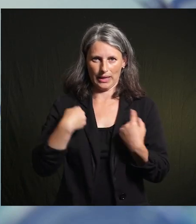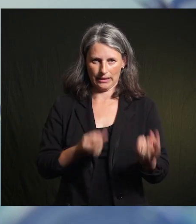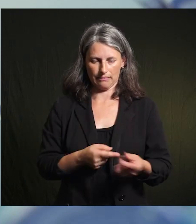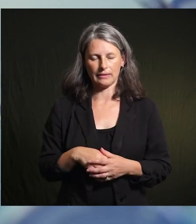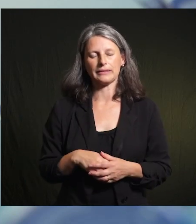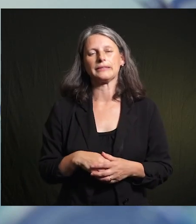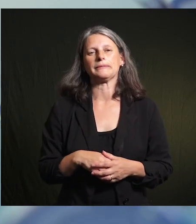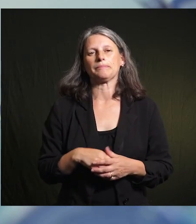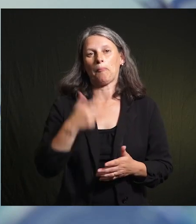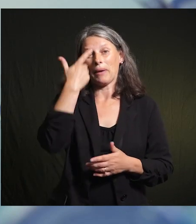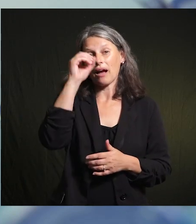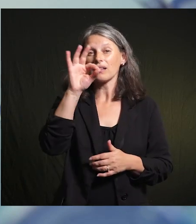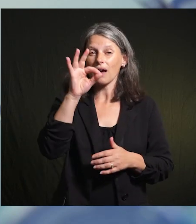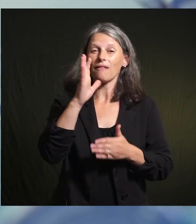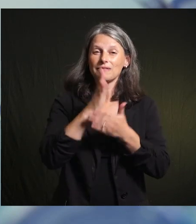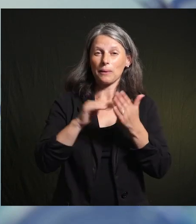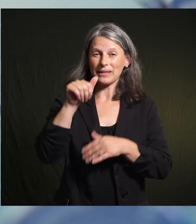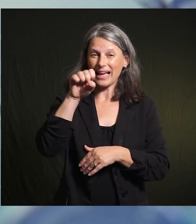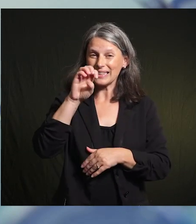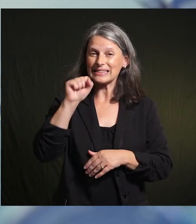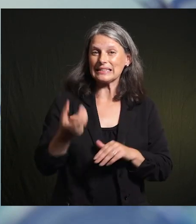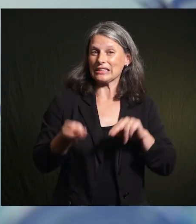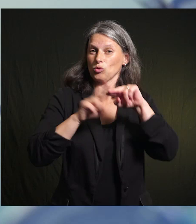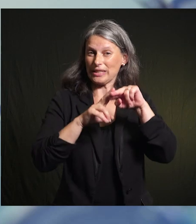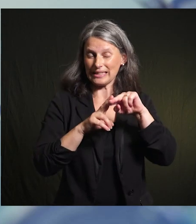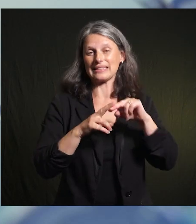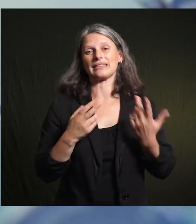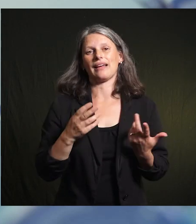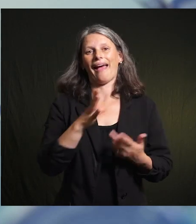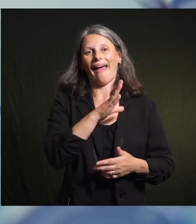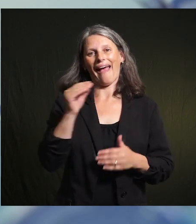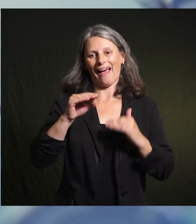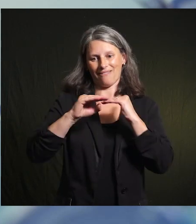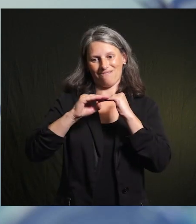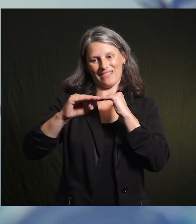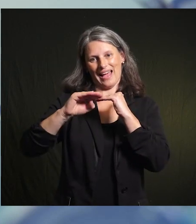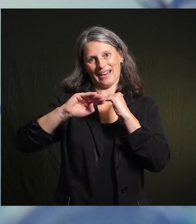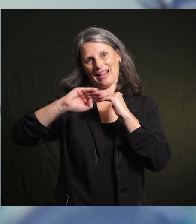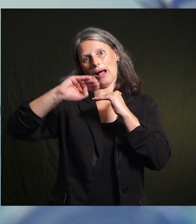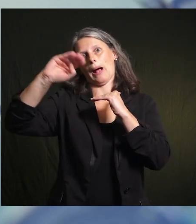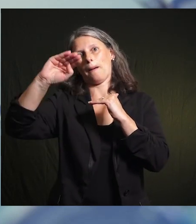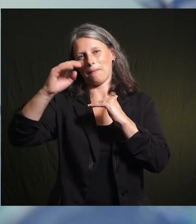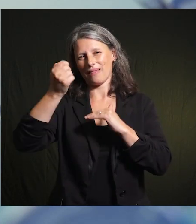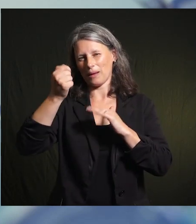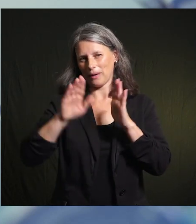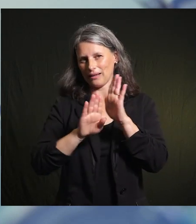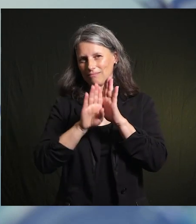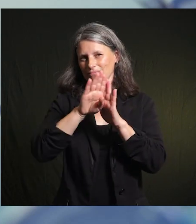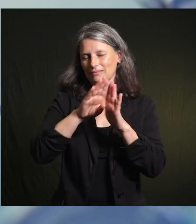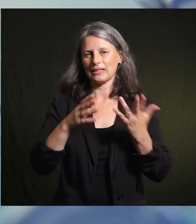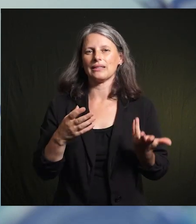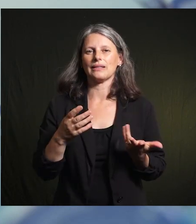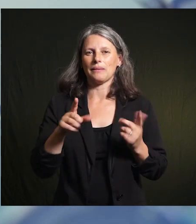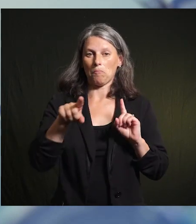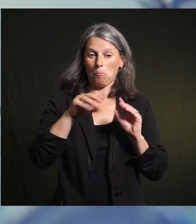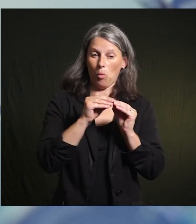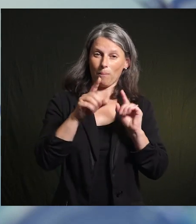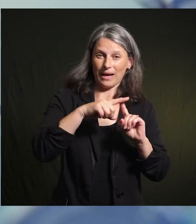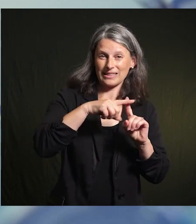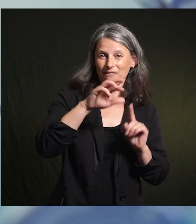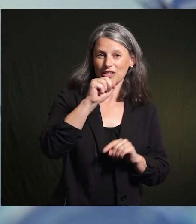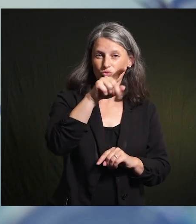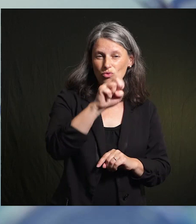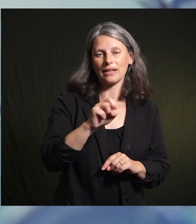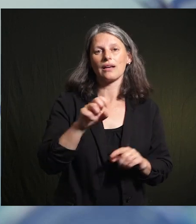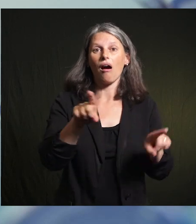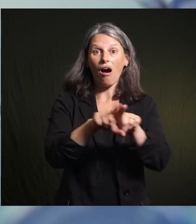So because of these increased number of cases and the flat to slightly increasing positivity rates, not to mention the fact